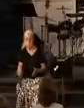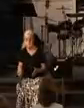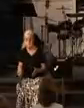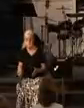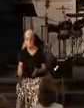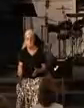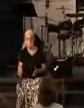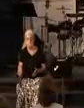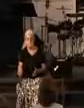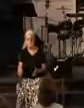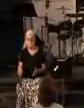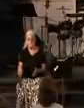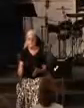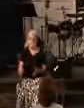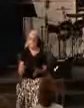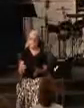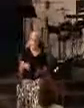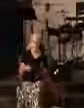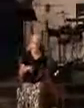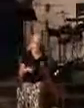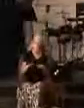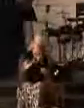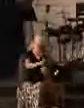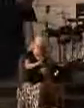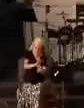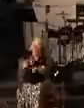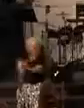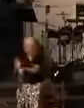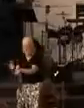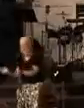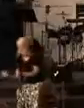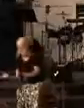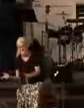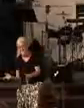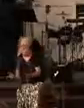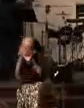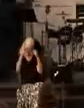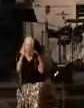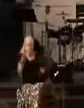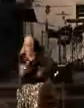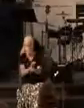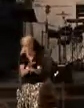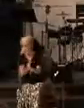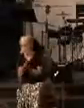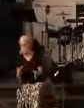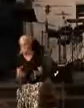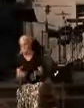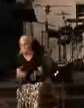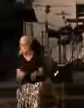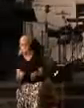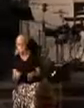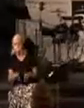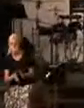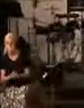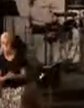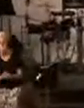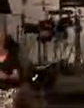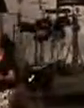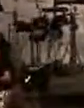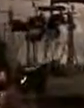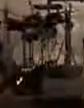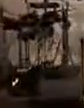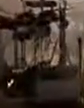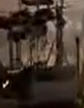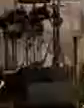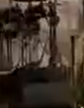Going from church to church, and he's conveying the message of what he does when he's down in Peoria. I